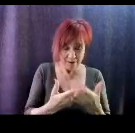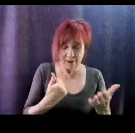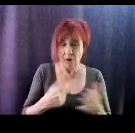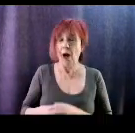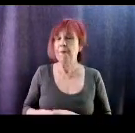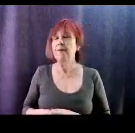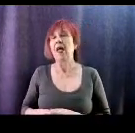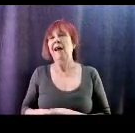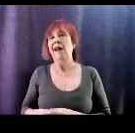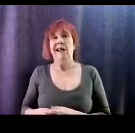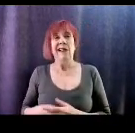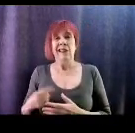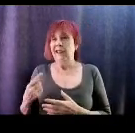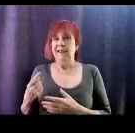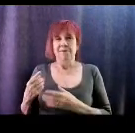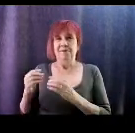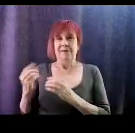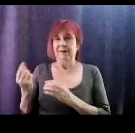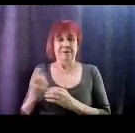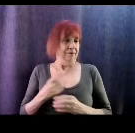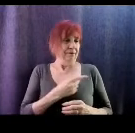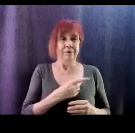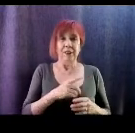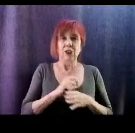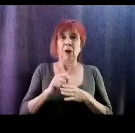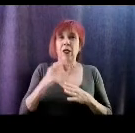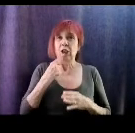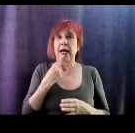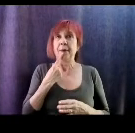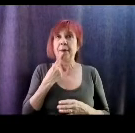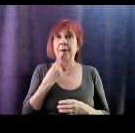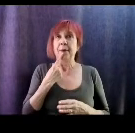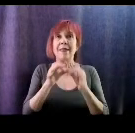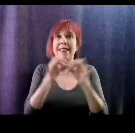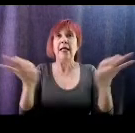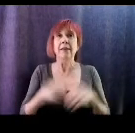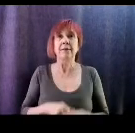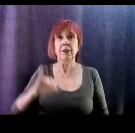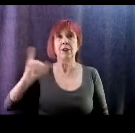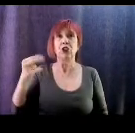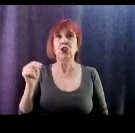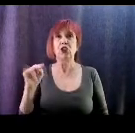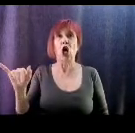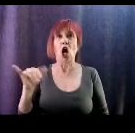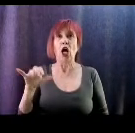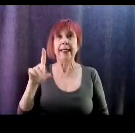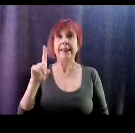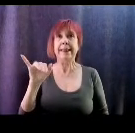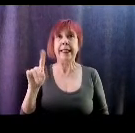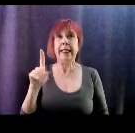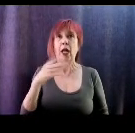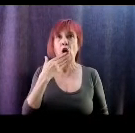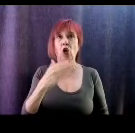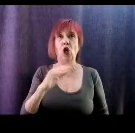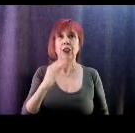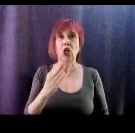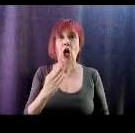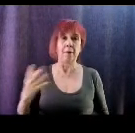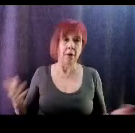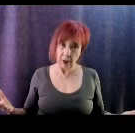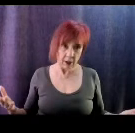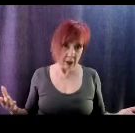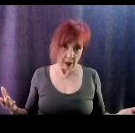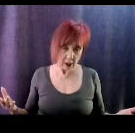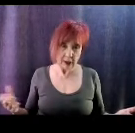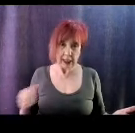did some trainings on how to properly fill out the form. Yeah, another thing about the evaluation forms, it goes into the